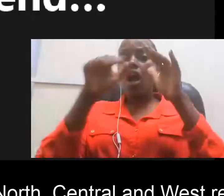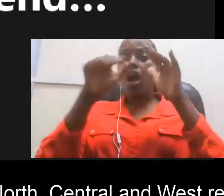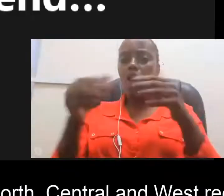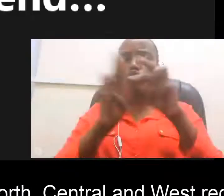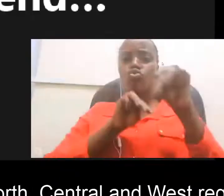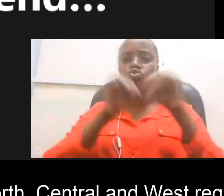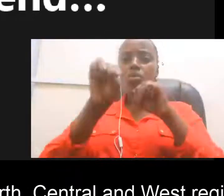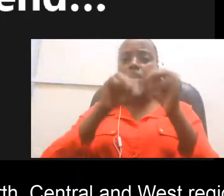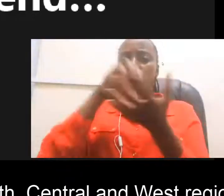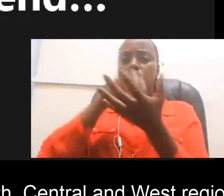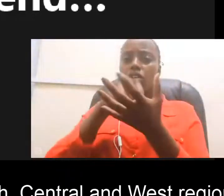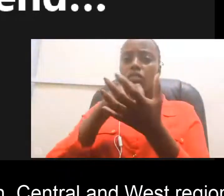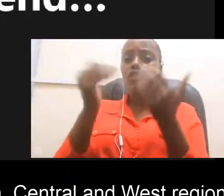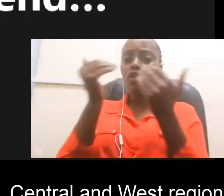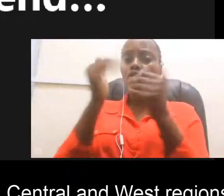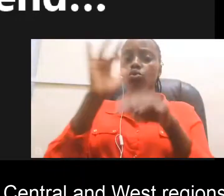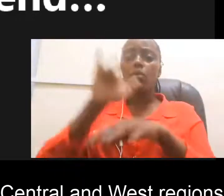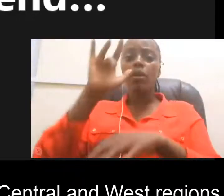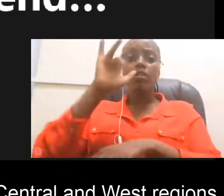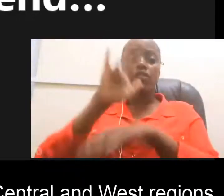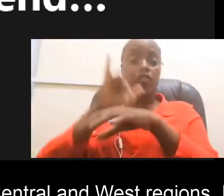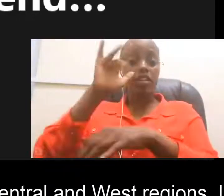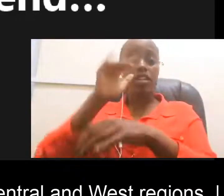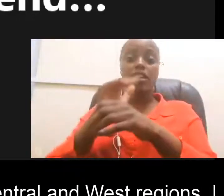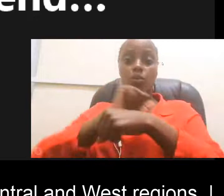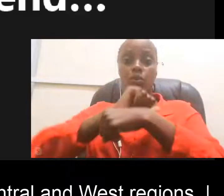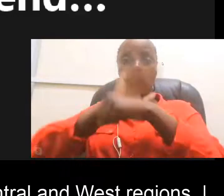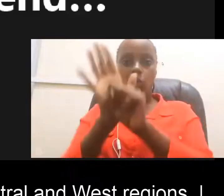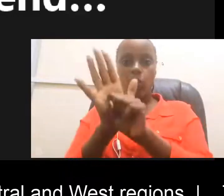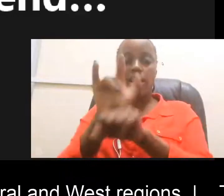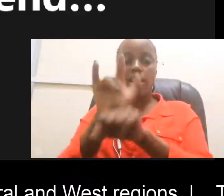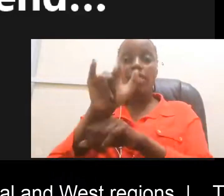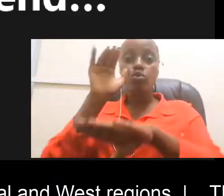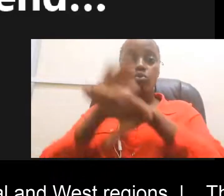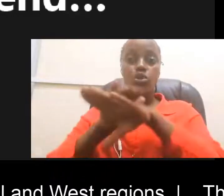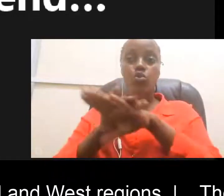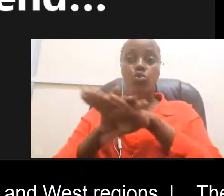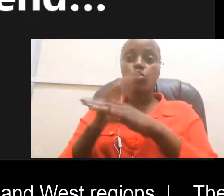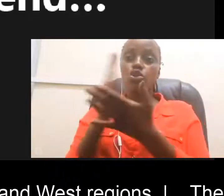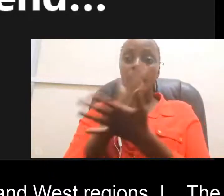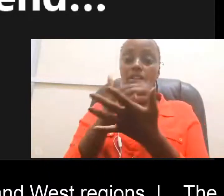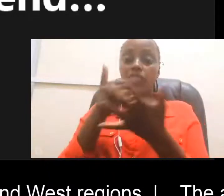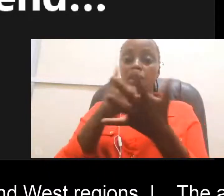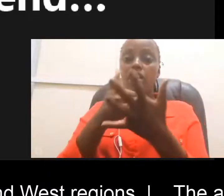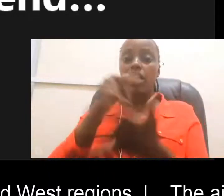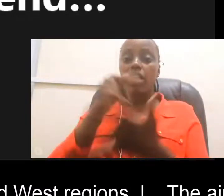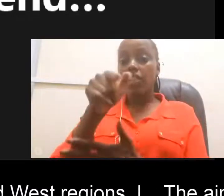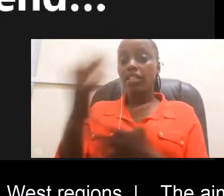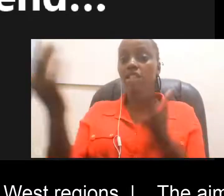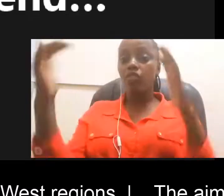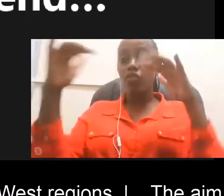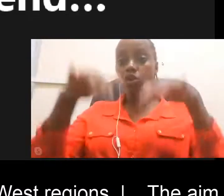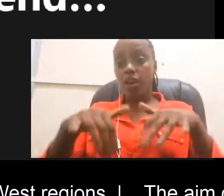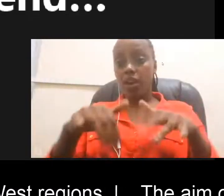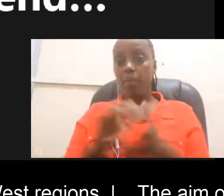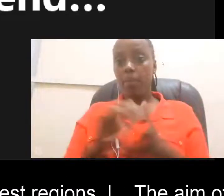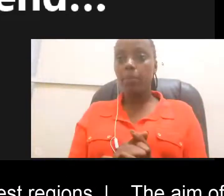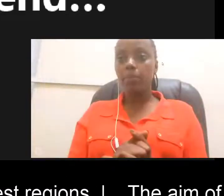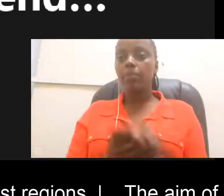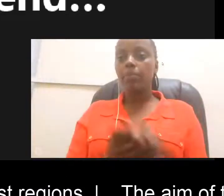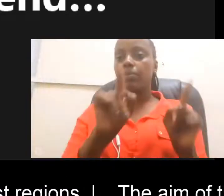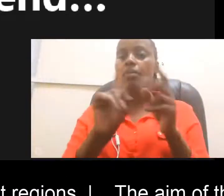children affected by COVID, that would be useful to be shared, including in this platform. Then there's the